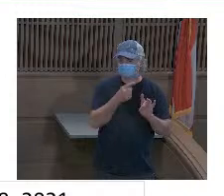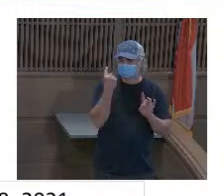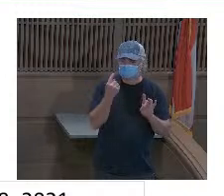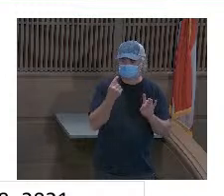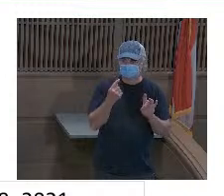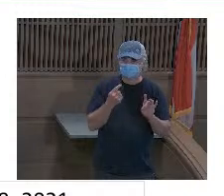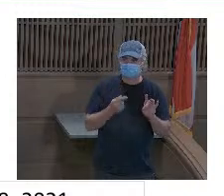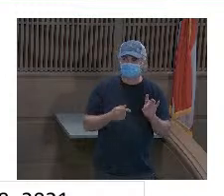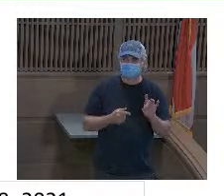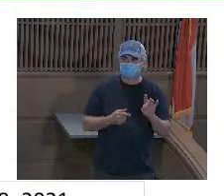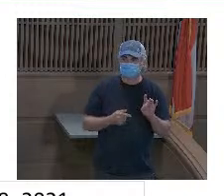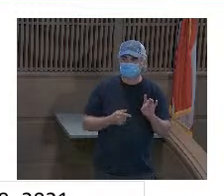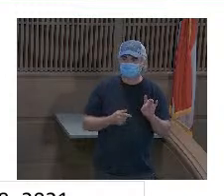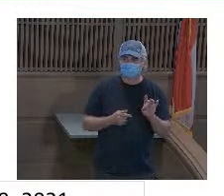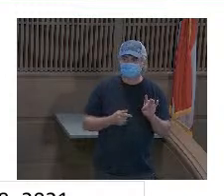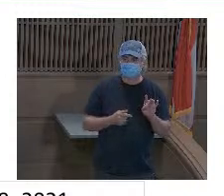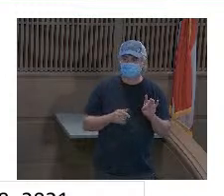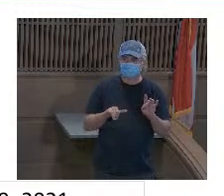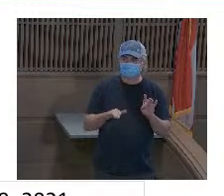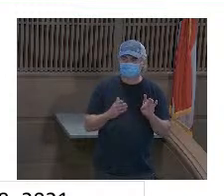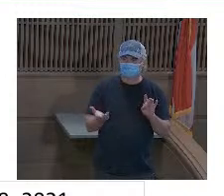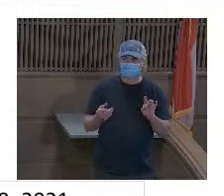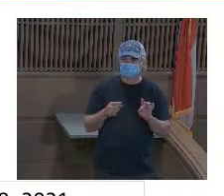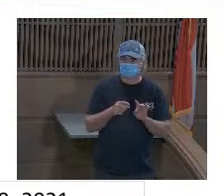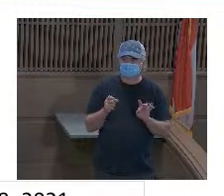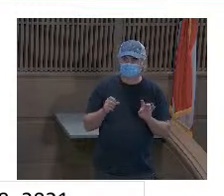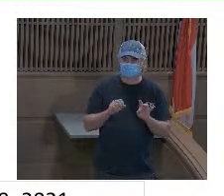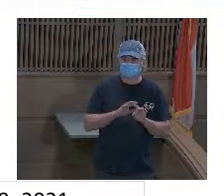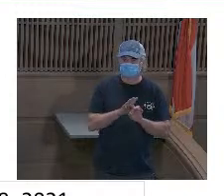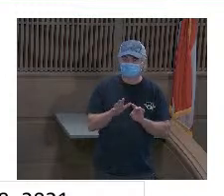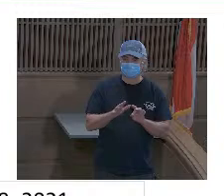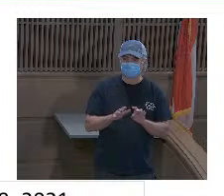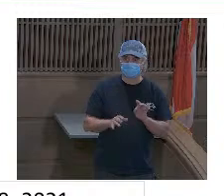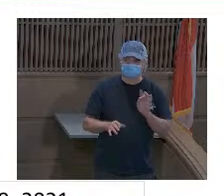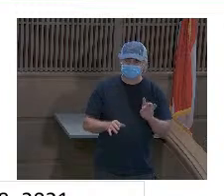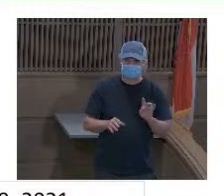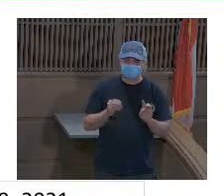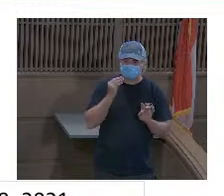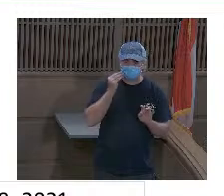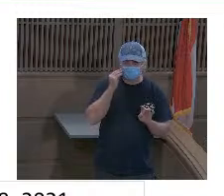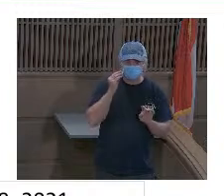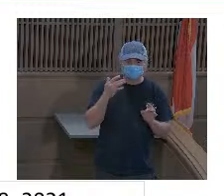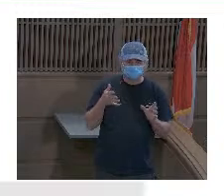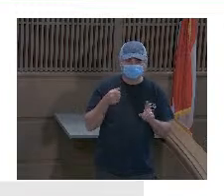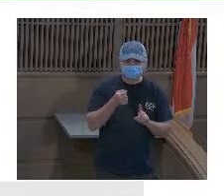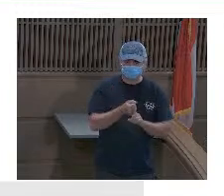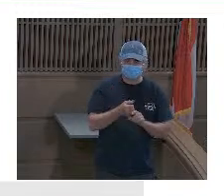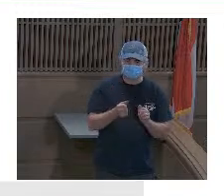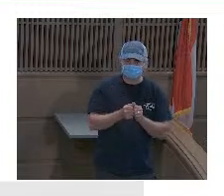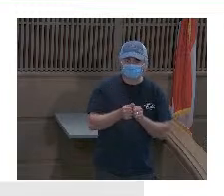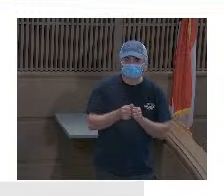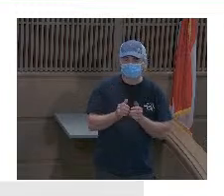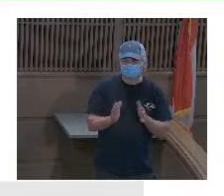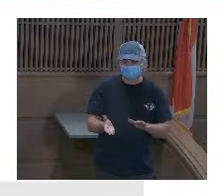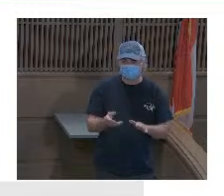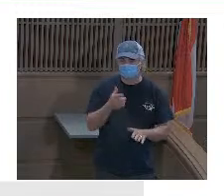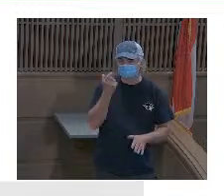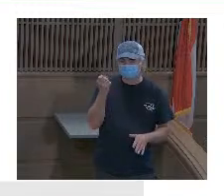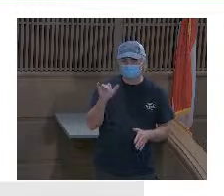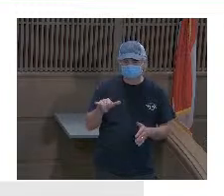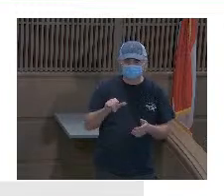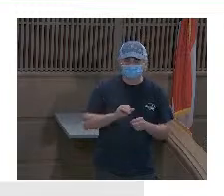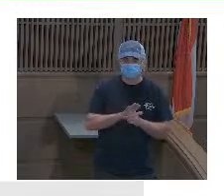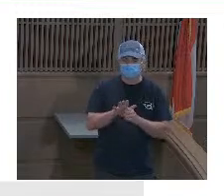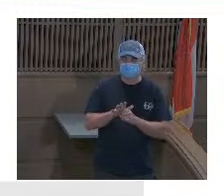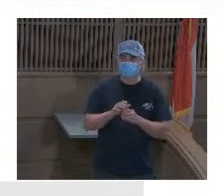black that died from the virus in our community. 8 homes that have been affected by this virus. If